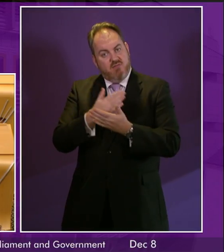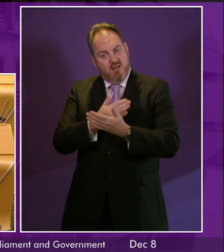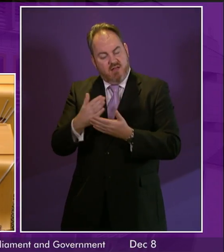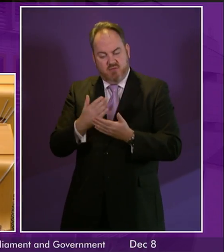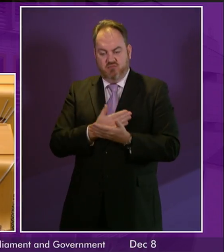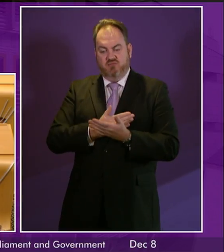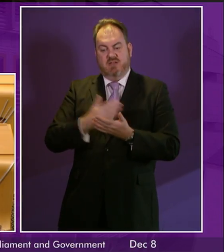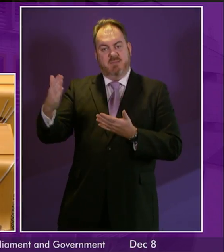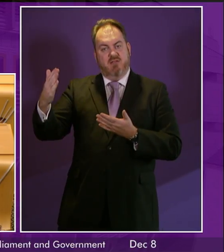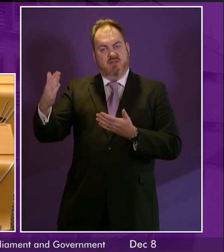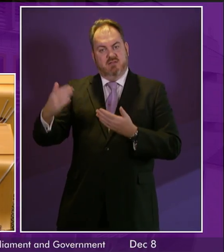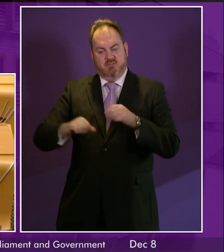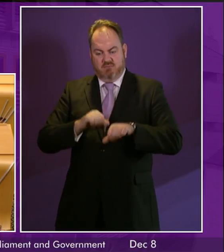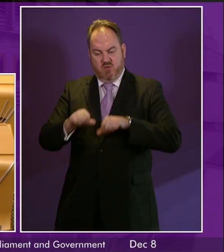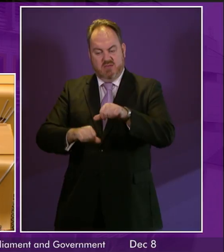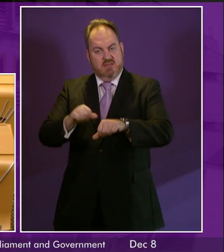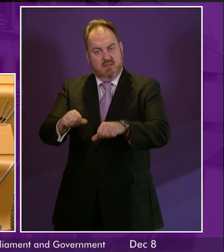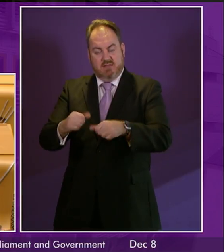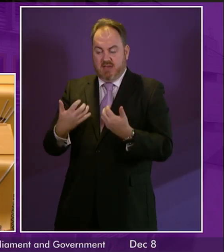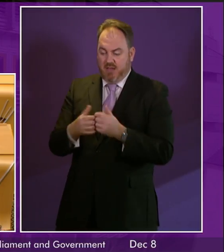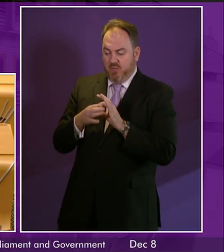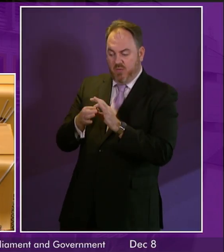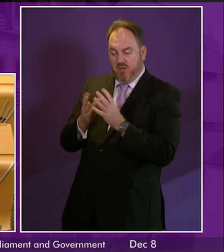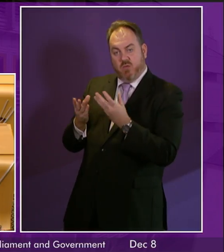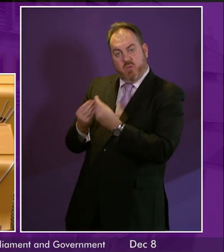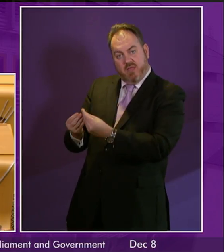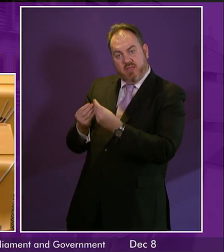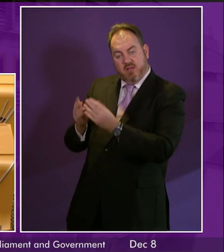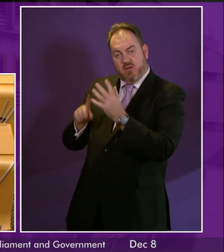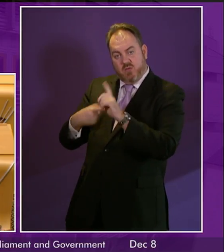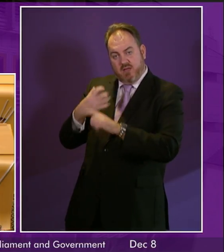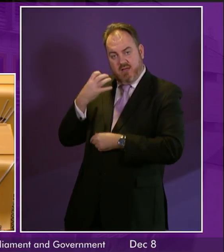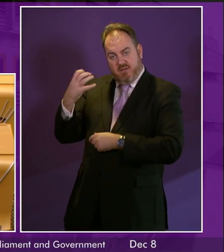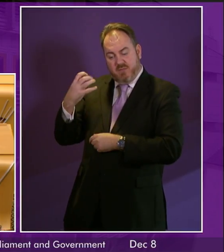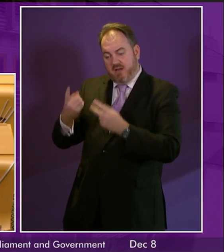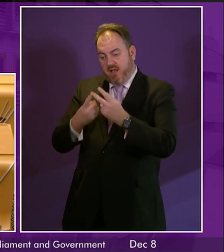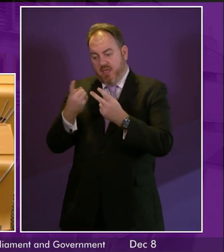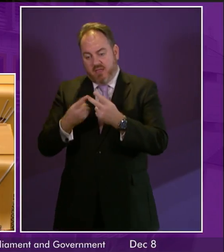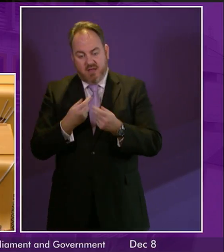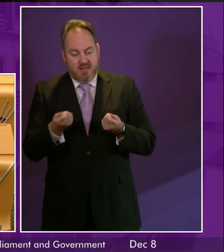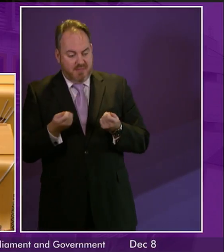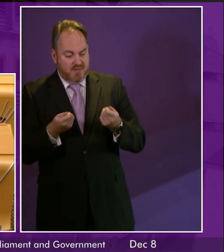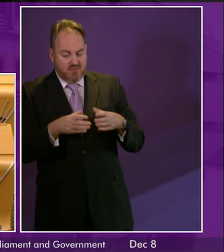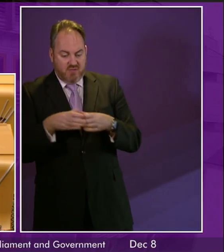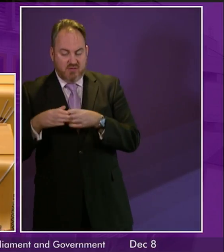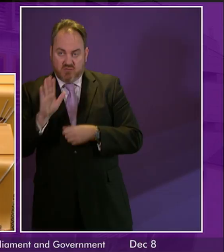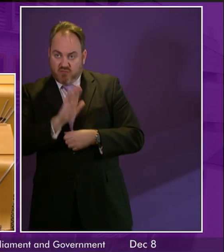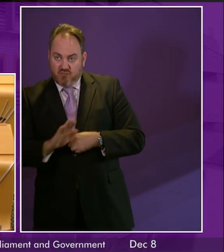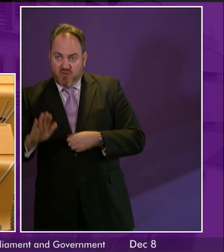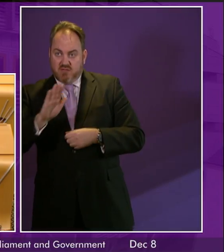our formal engagement with the UK Government and indeed the other devolved administrations. As the Smith Commission